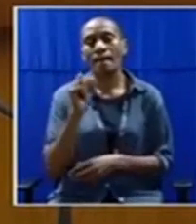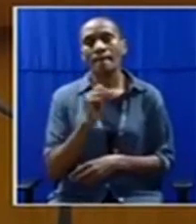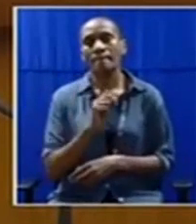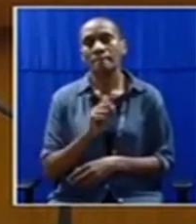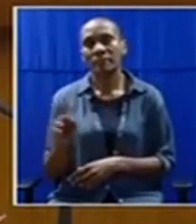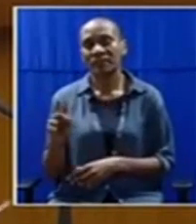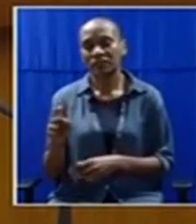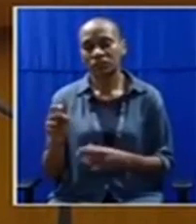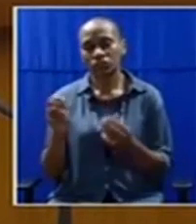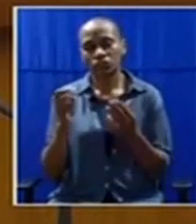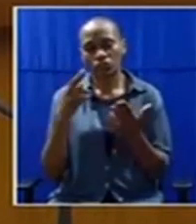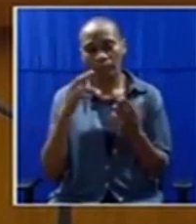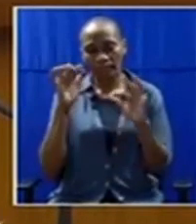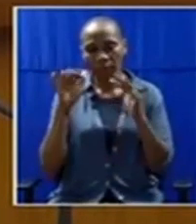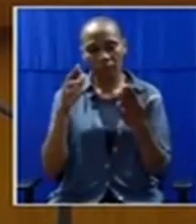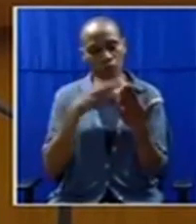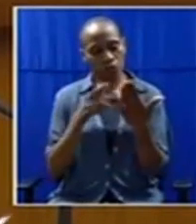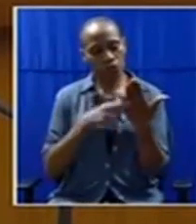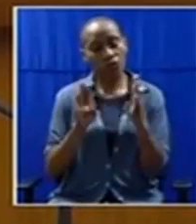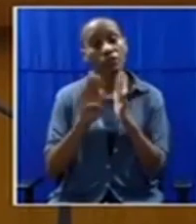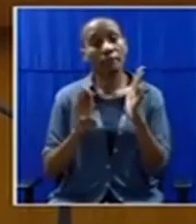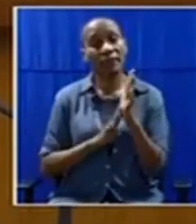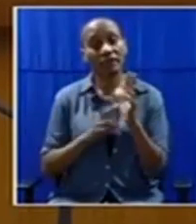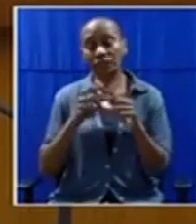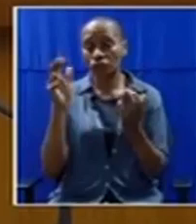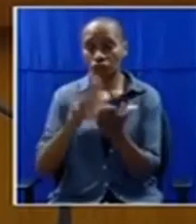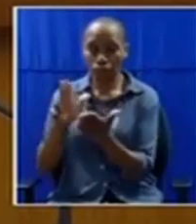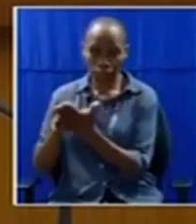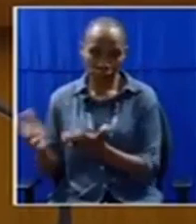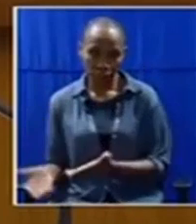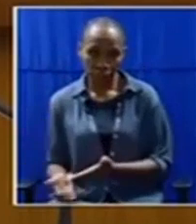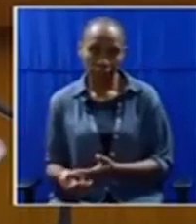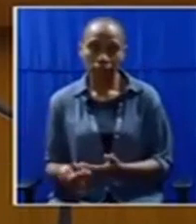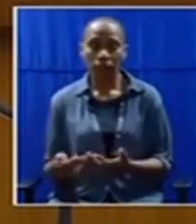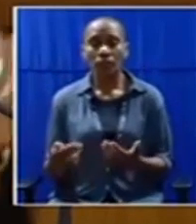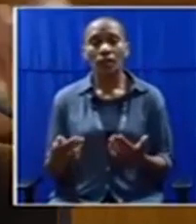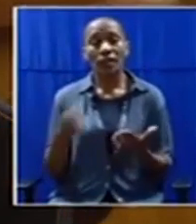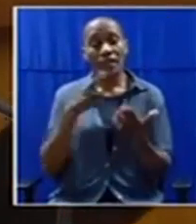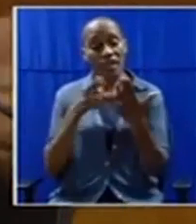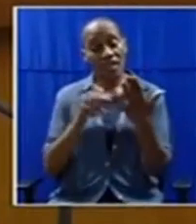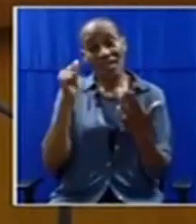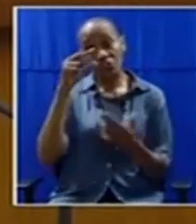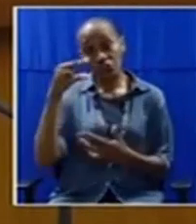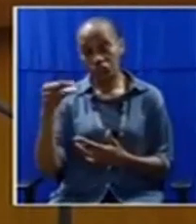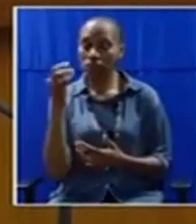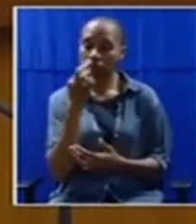lo empower Auditor General ukuthi akwati ukuthi ahambe ayothatha